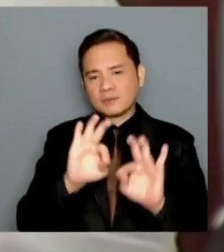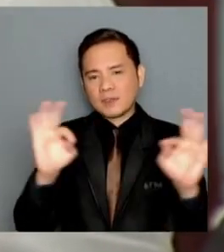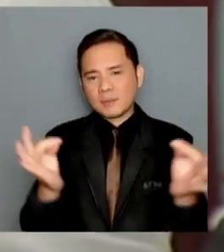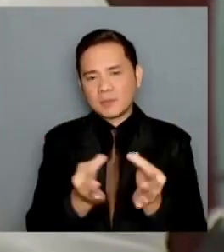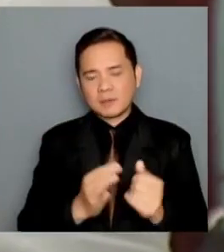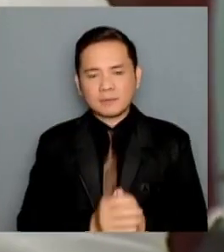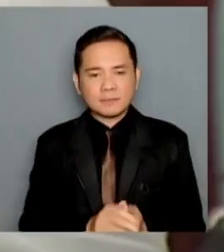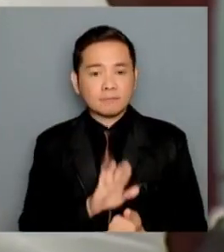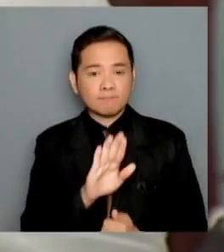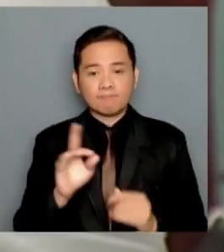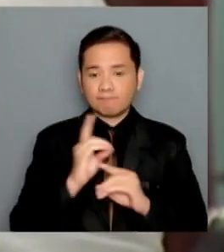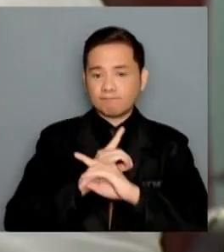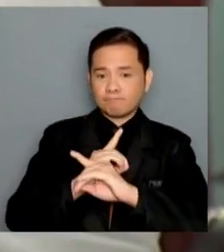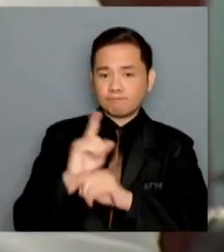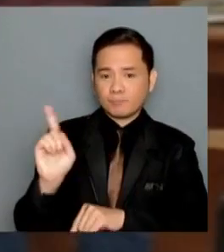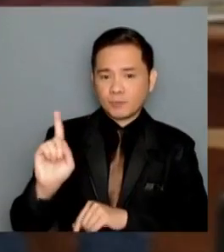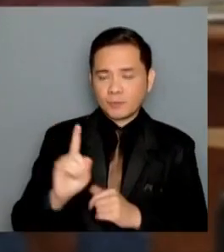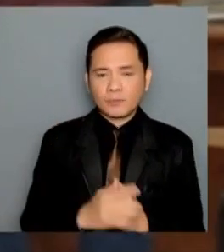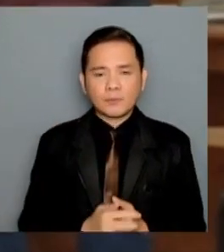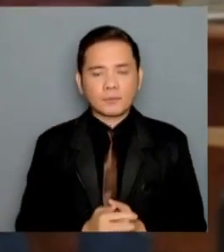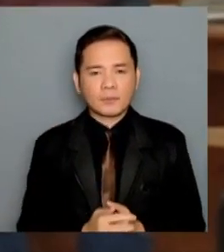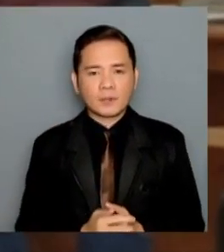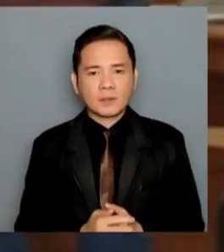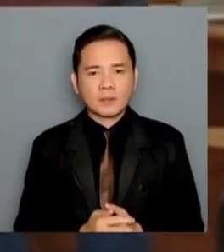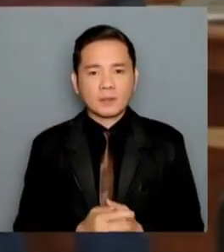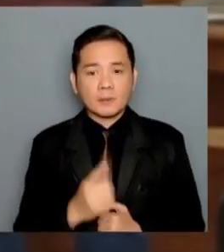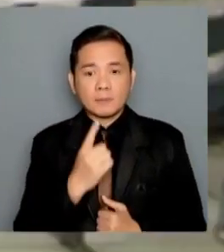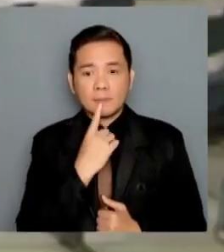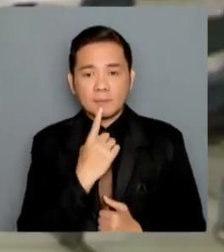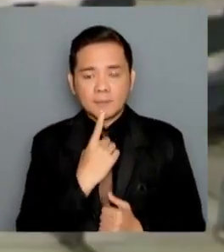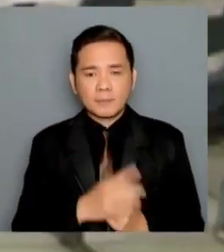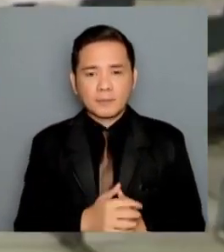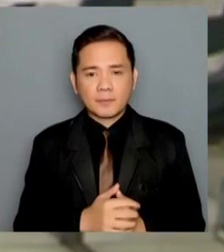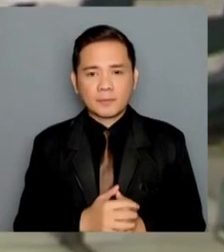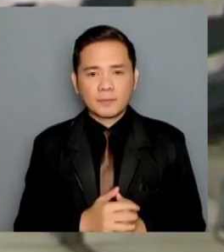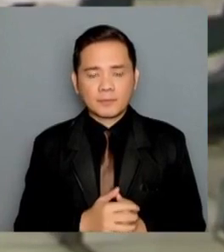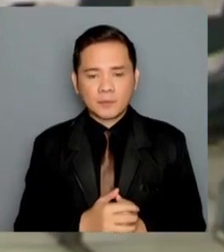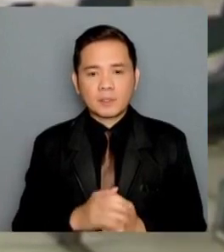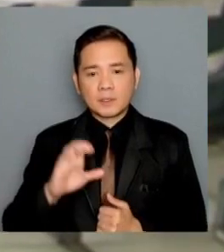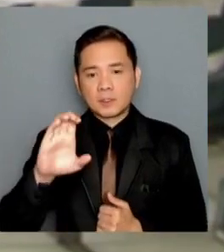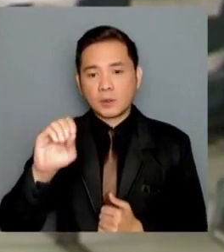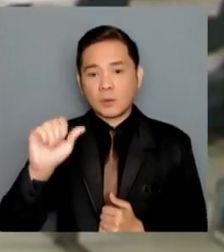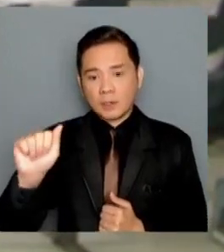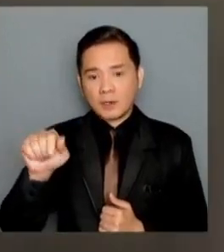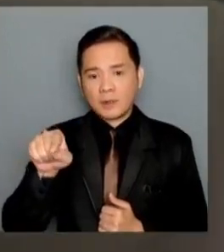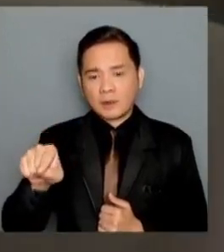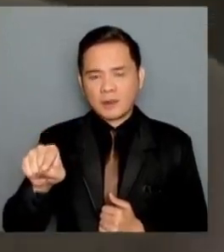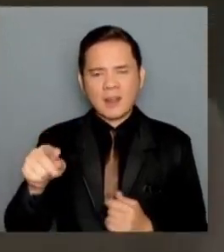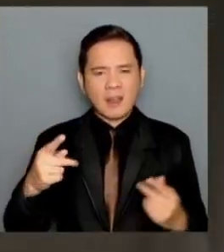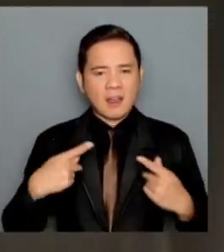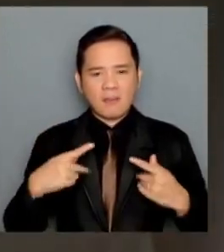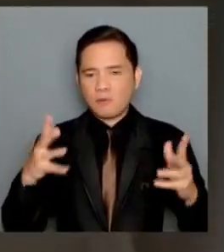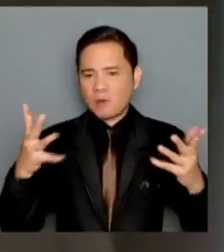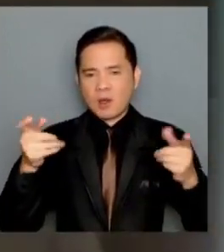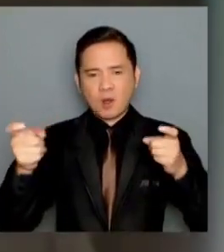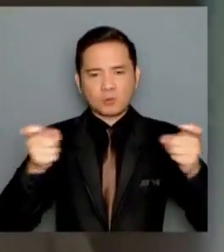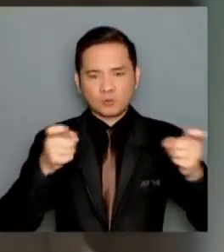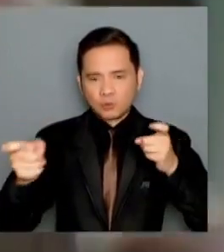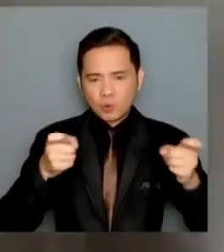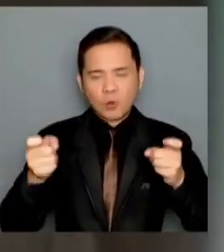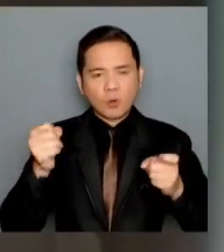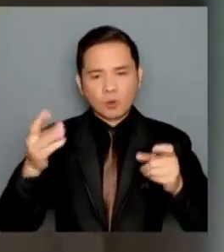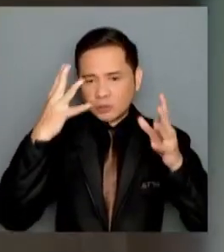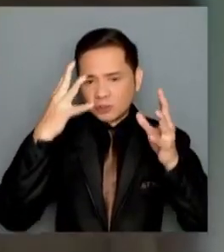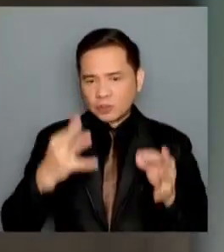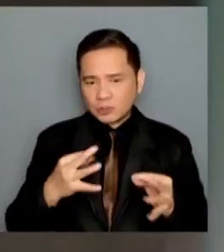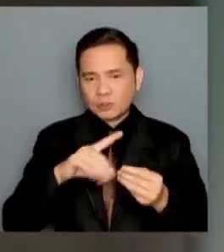earlier manifestations before the court, Genuino said, among others, that the Commission on Audit had held that he had no control nor discretion over